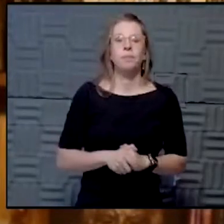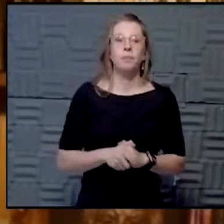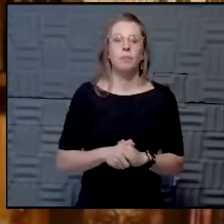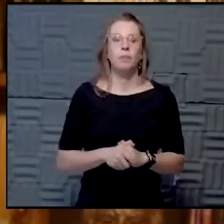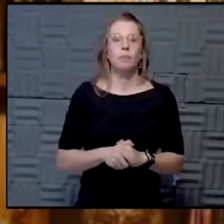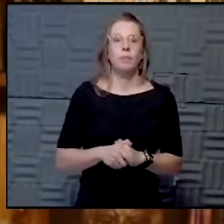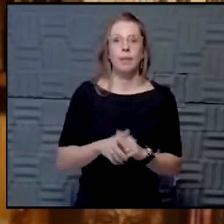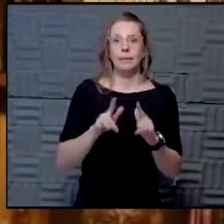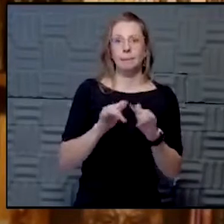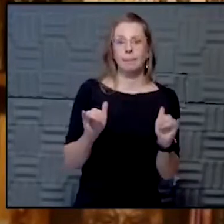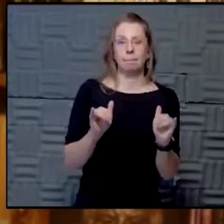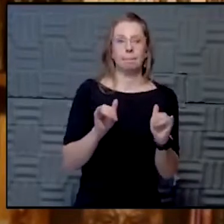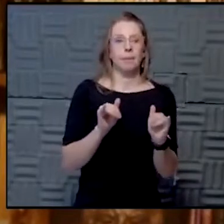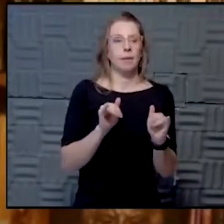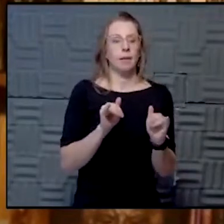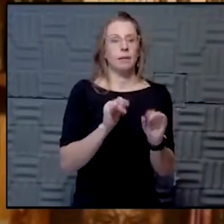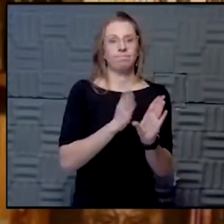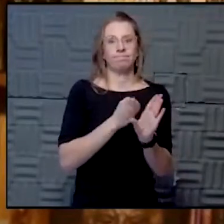all psychotherapists